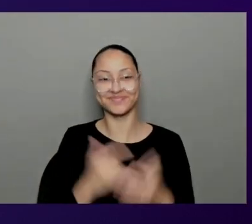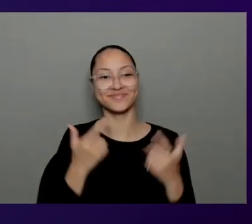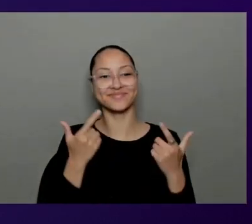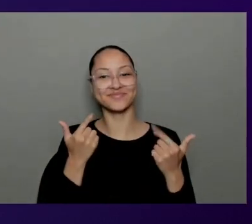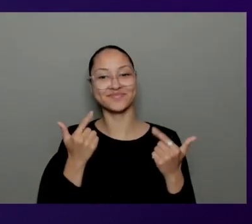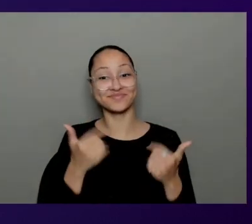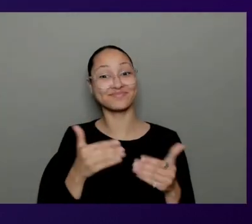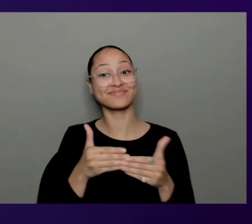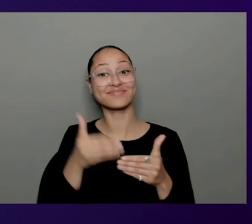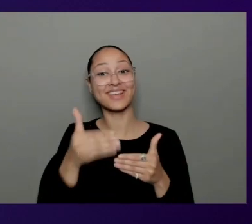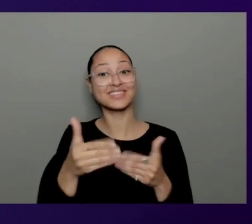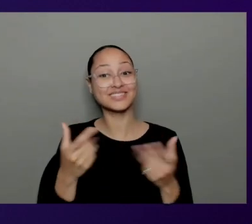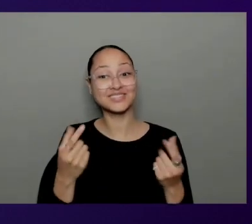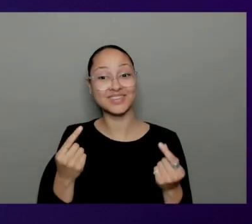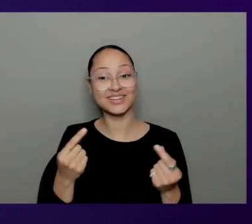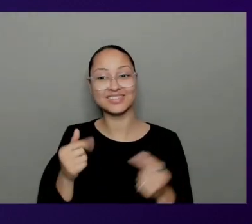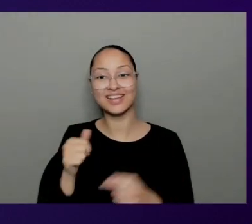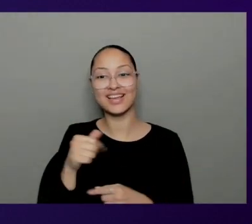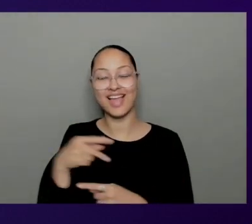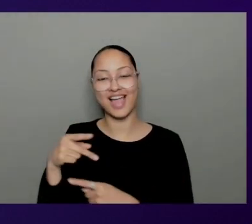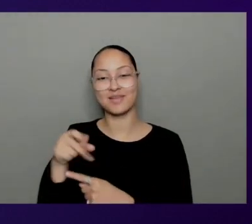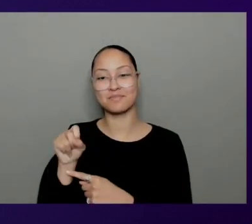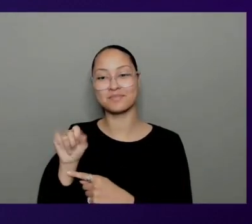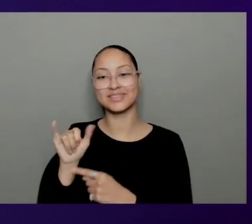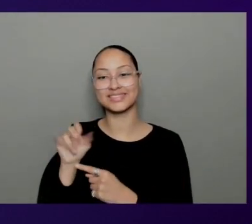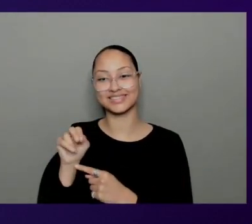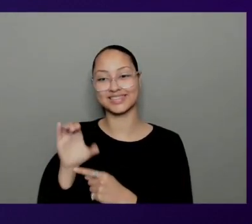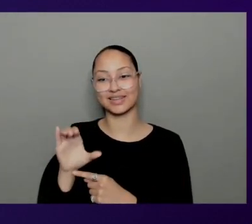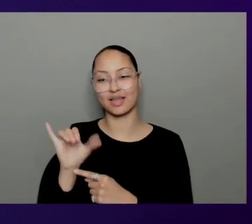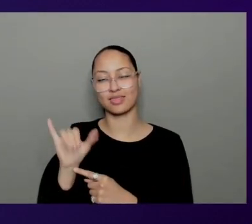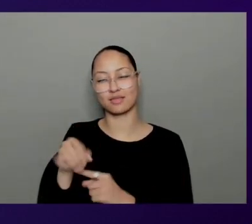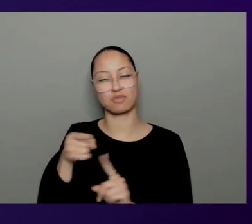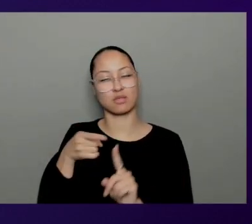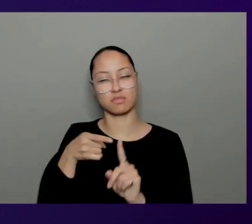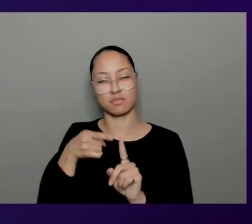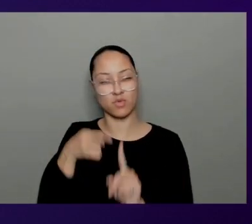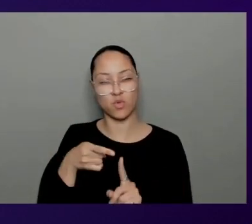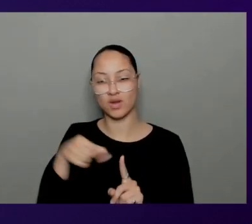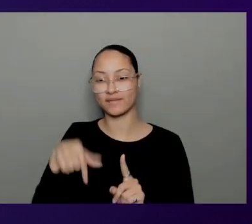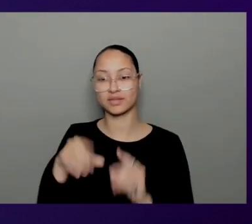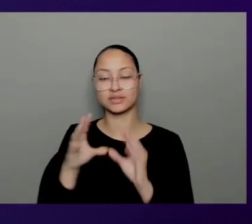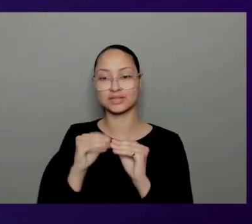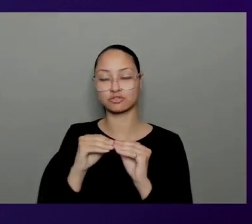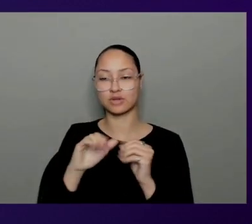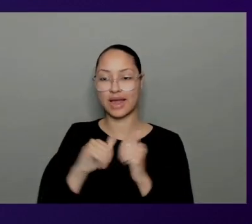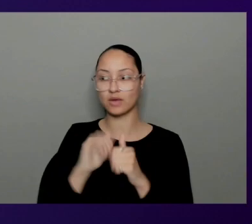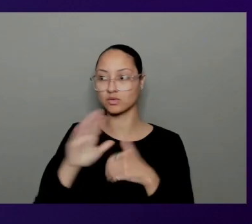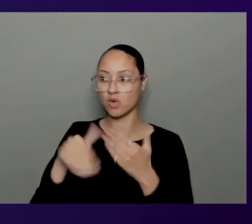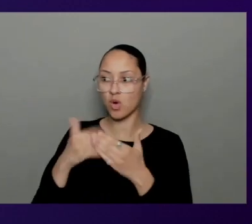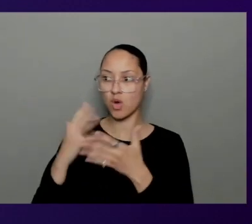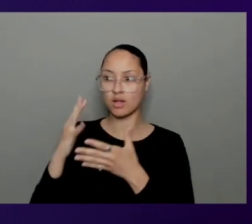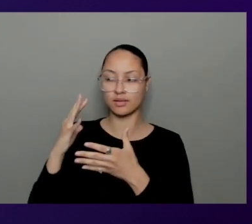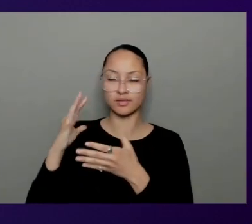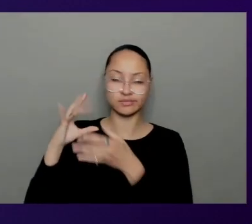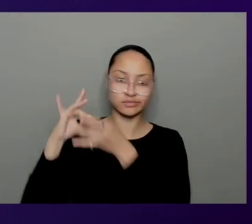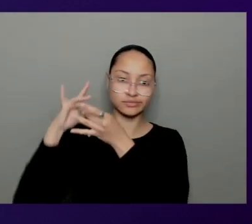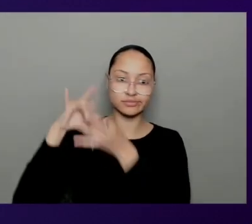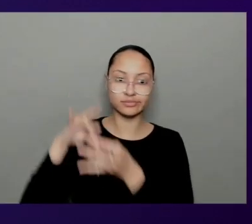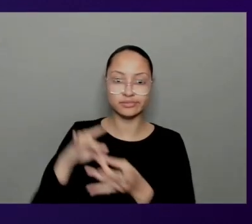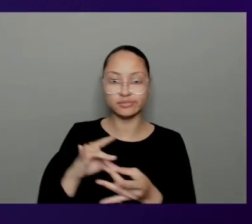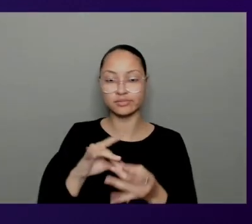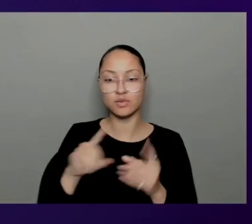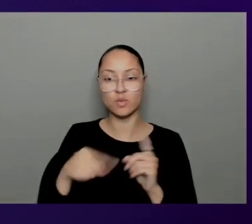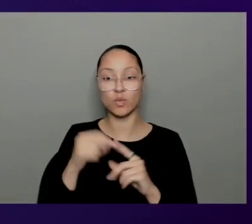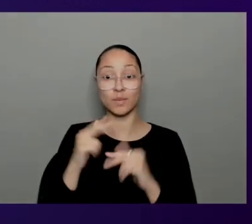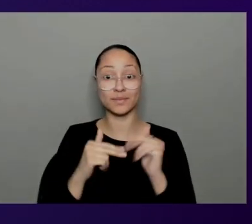Next up is going to be AppSync, and this is really the core of this session. How does this all come together when we start building out these applications? Well,